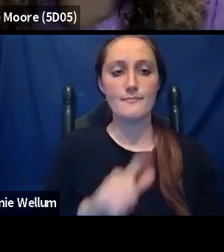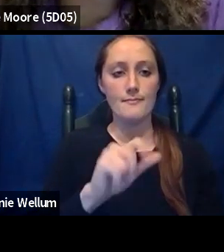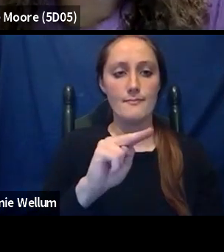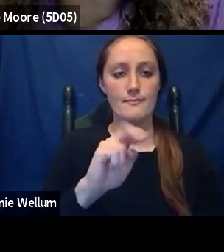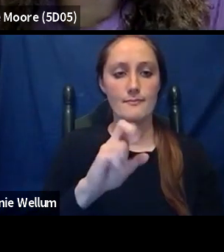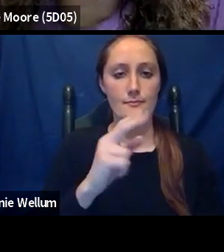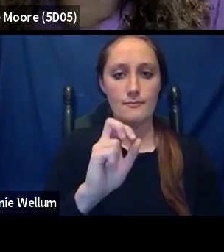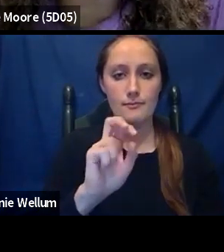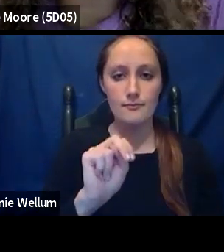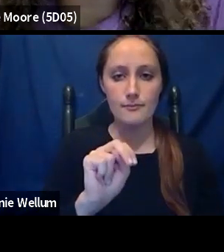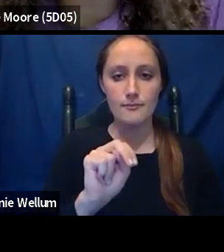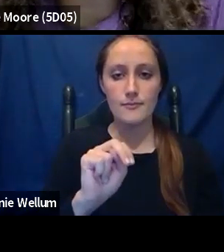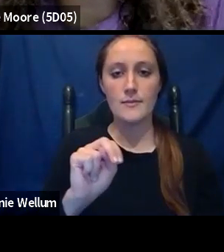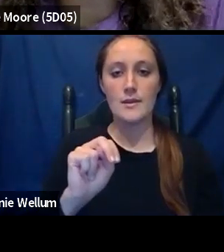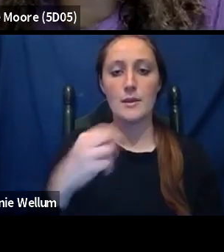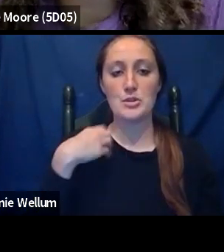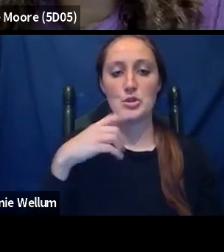That passes 4-0.